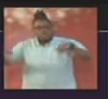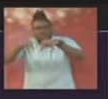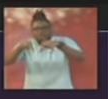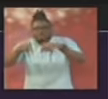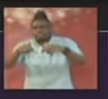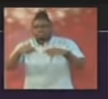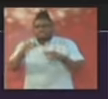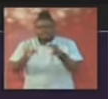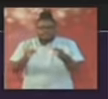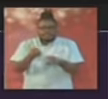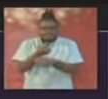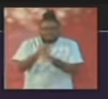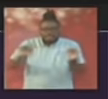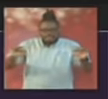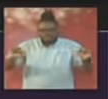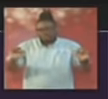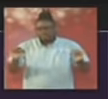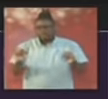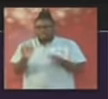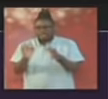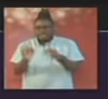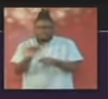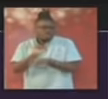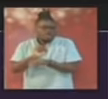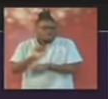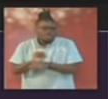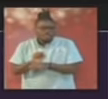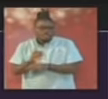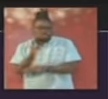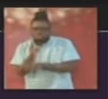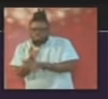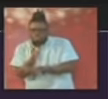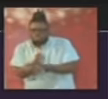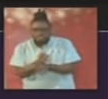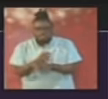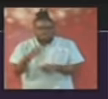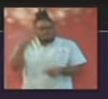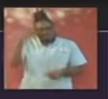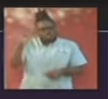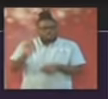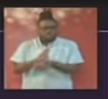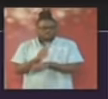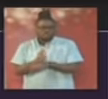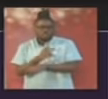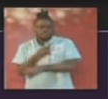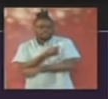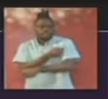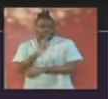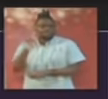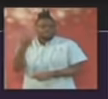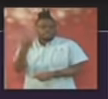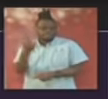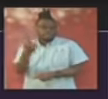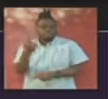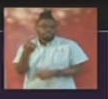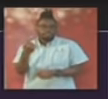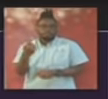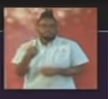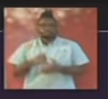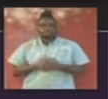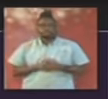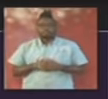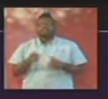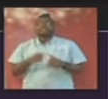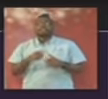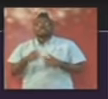the efficacy data for the use of these vaccines, and something called a rolling